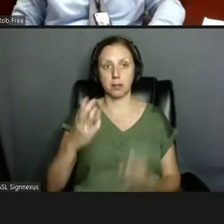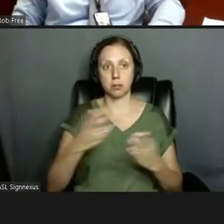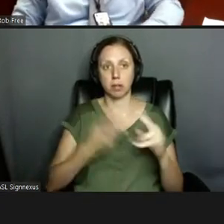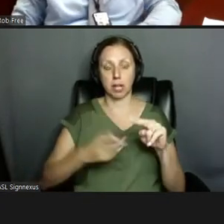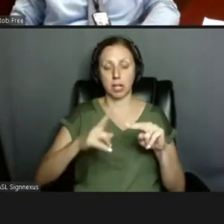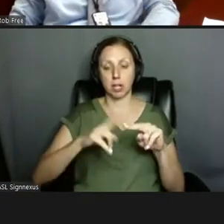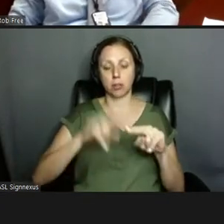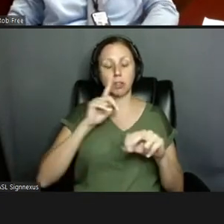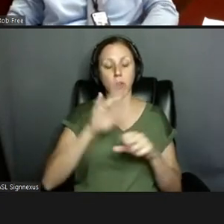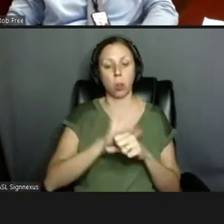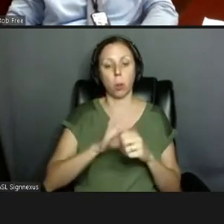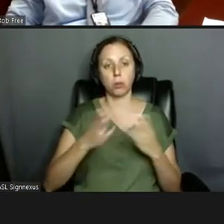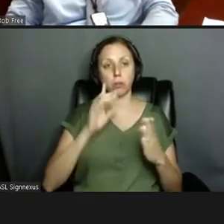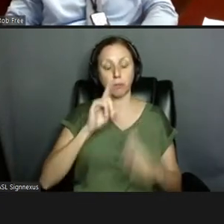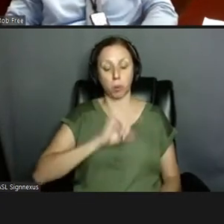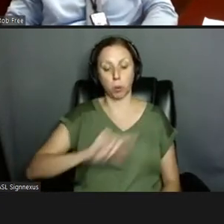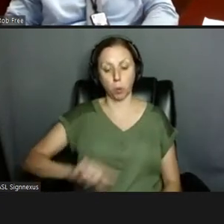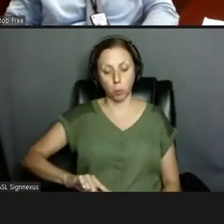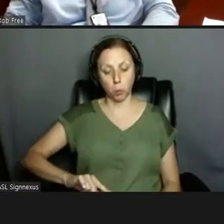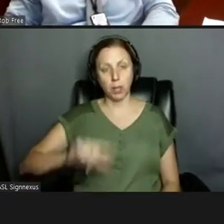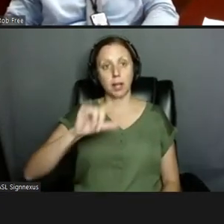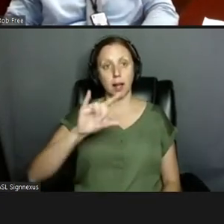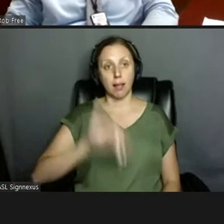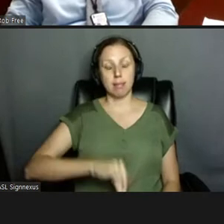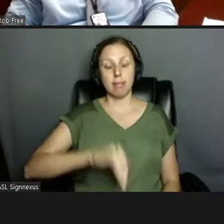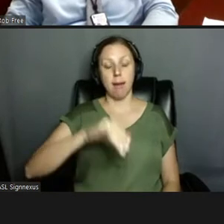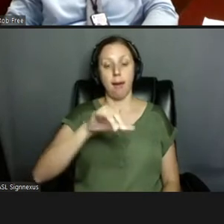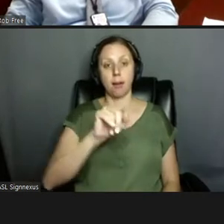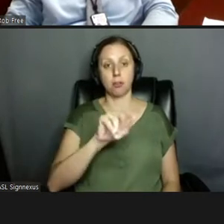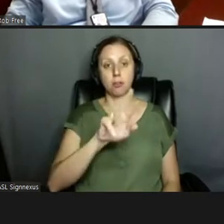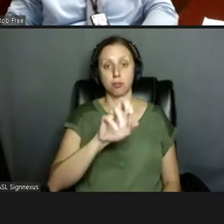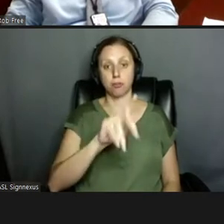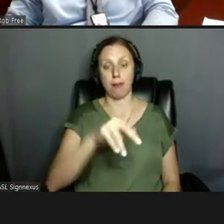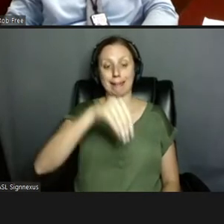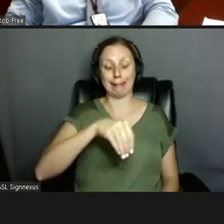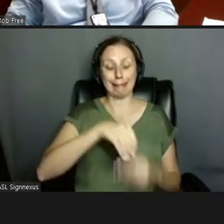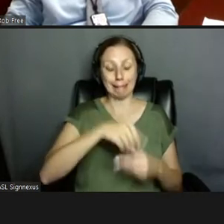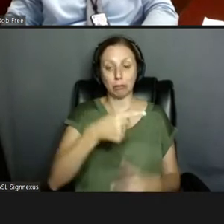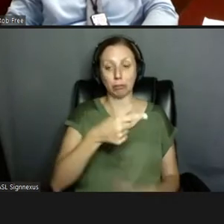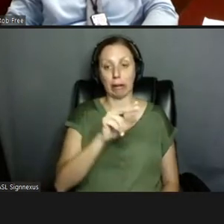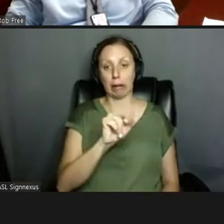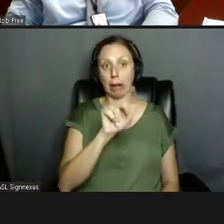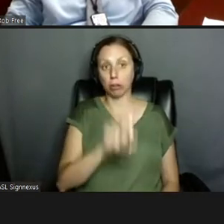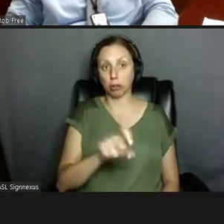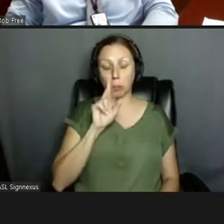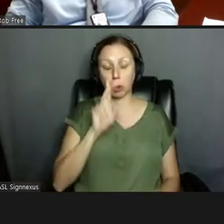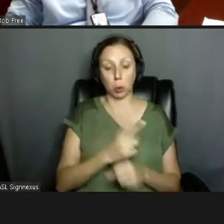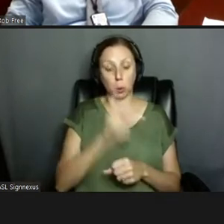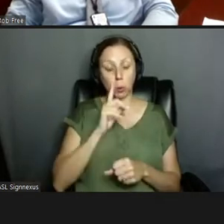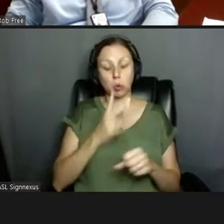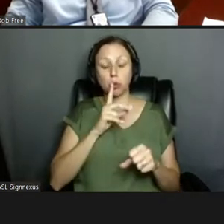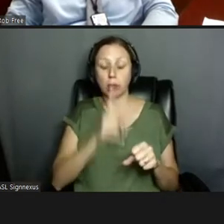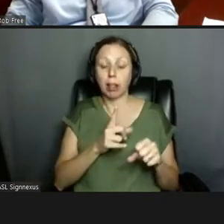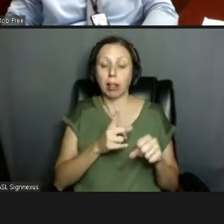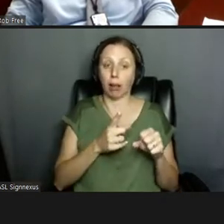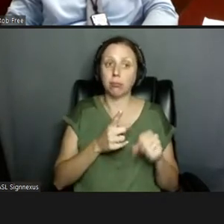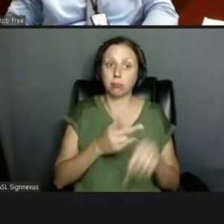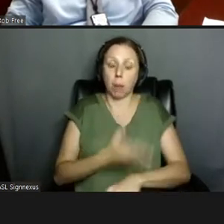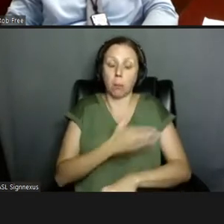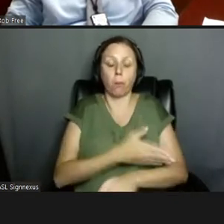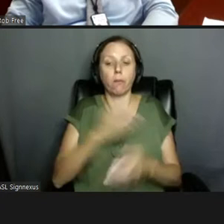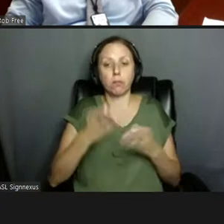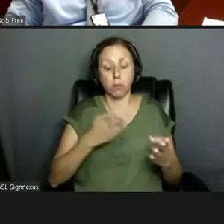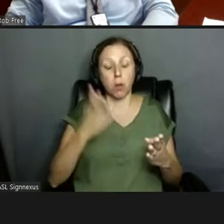to Queens. So the pocket track in Great Neck should be utilized to actually improve service while we